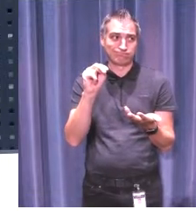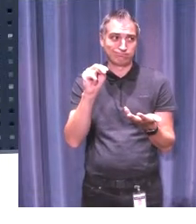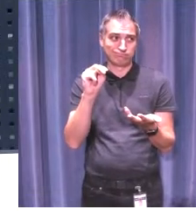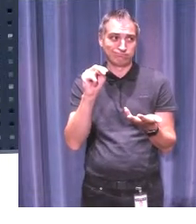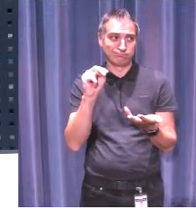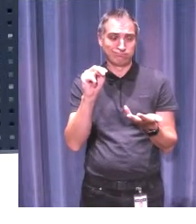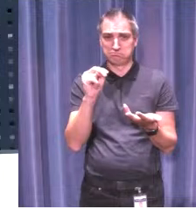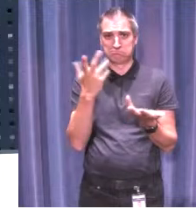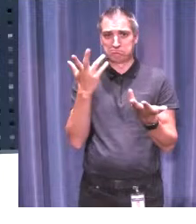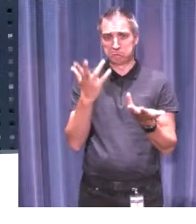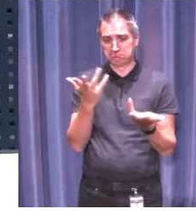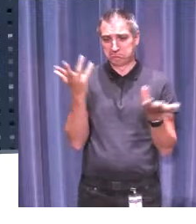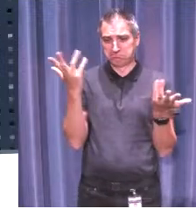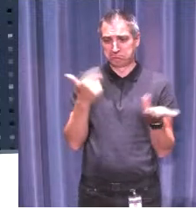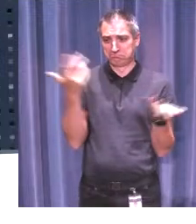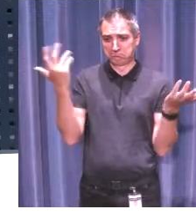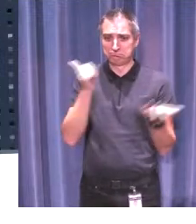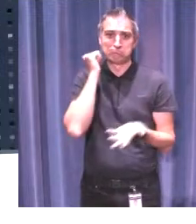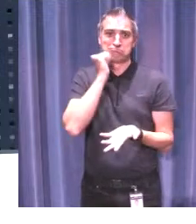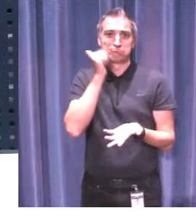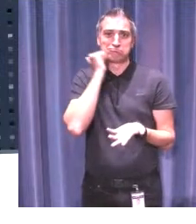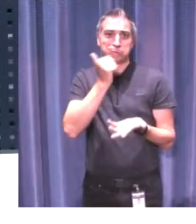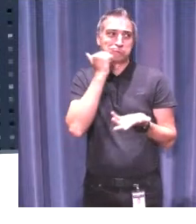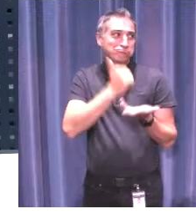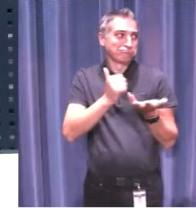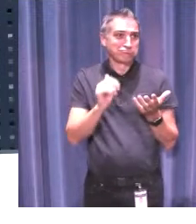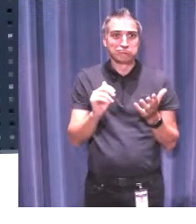it's pretty routine for me.